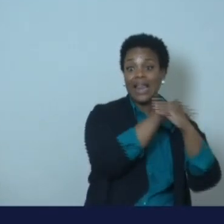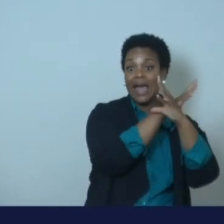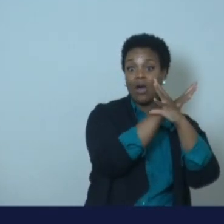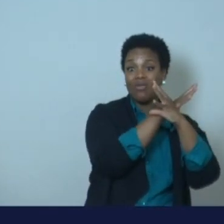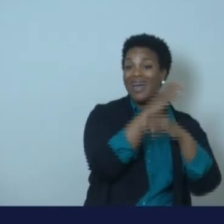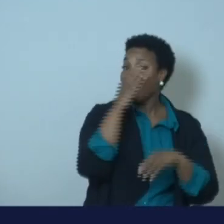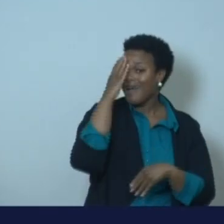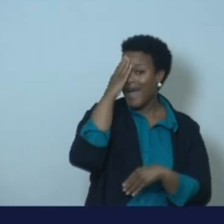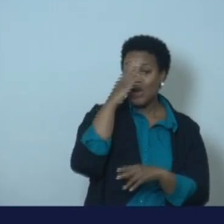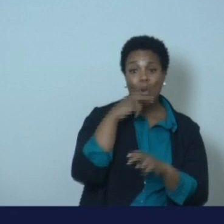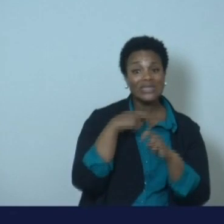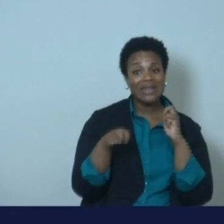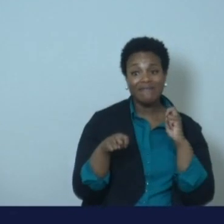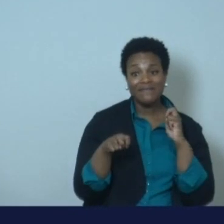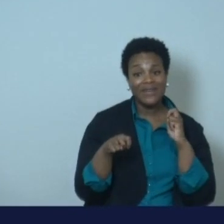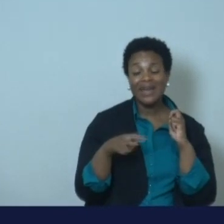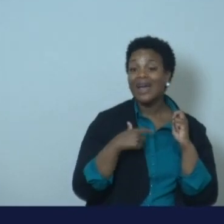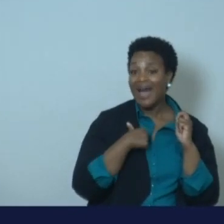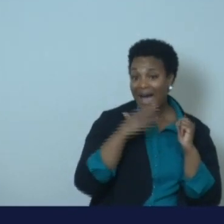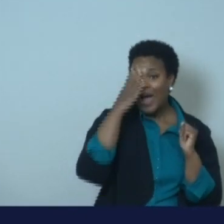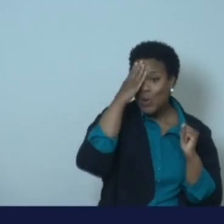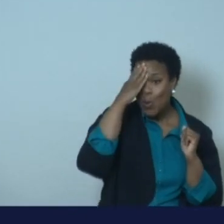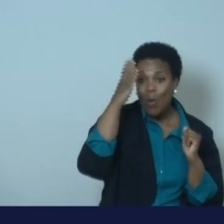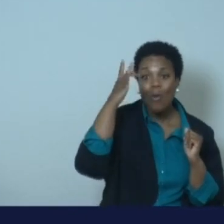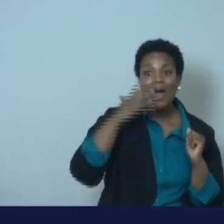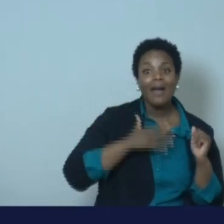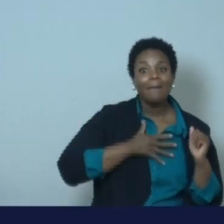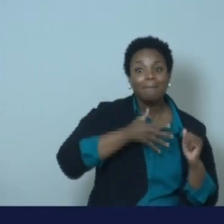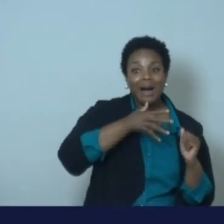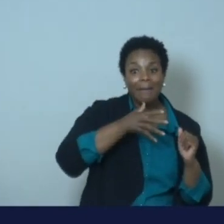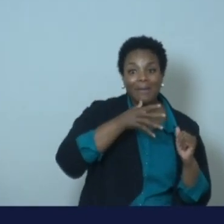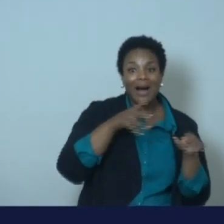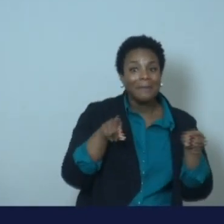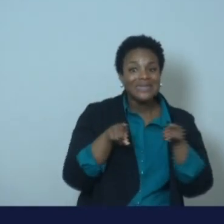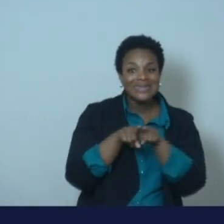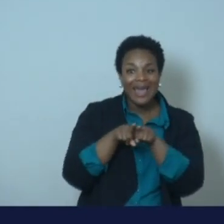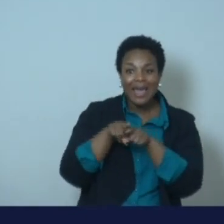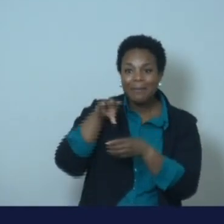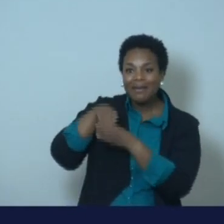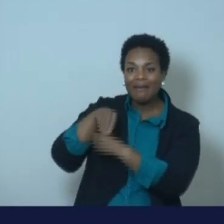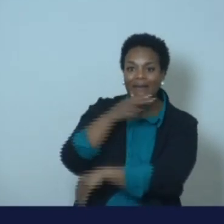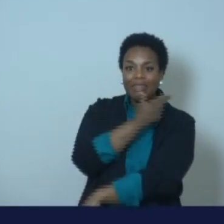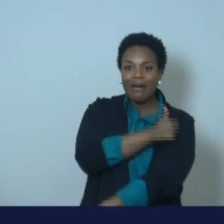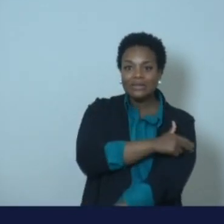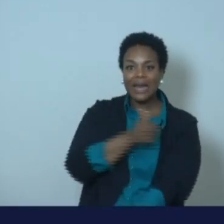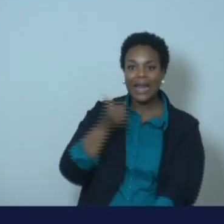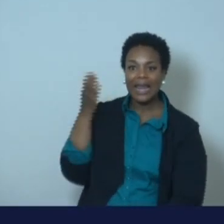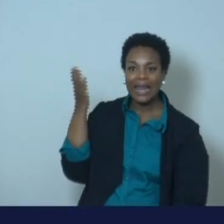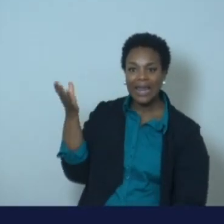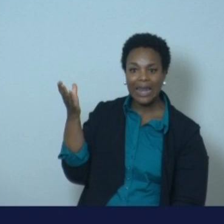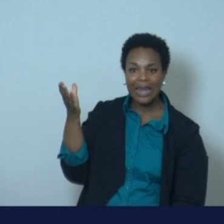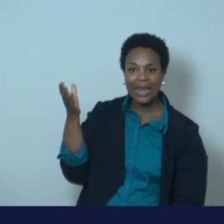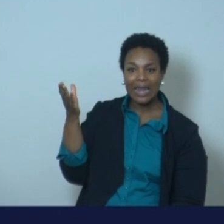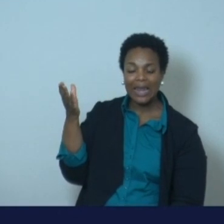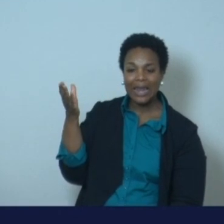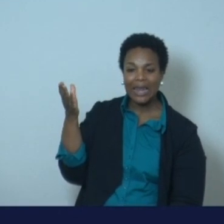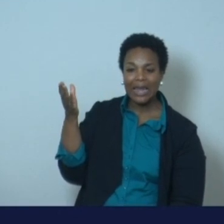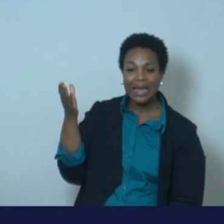that unequivocally. And my mother's in the hospital again, because part of doing well in these facilities is